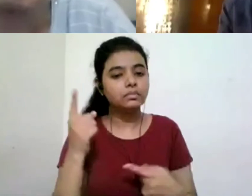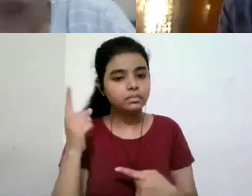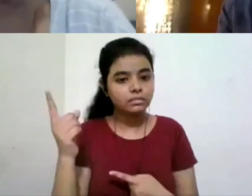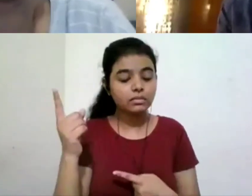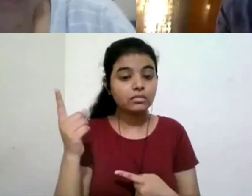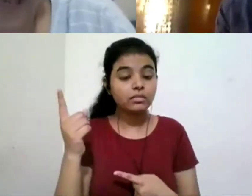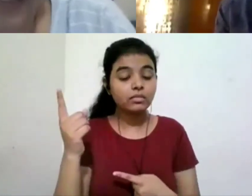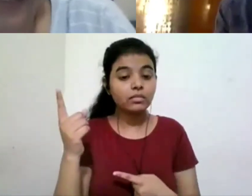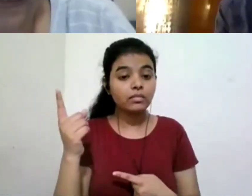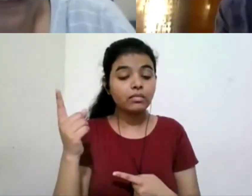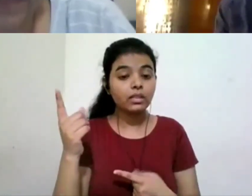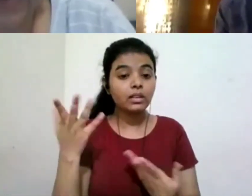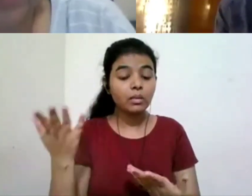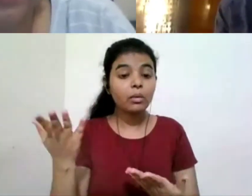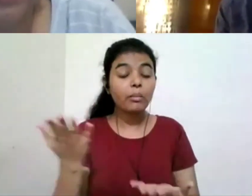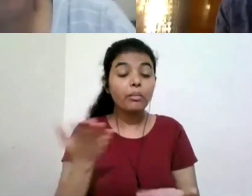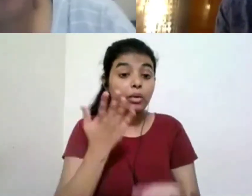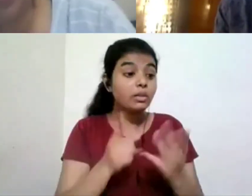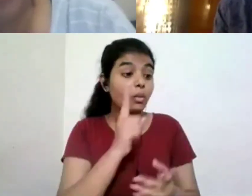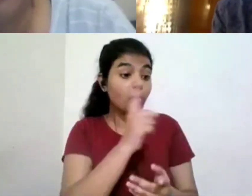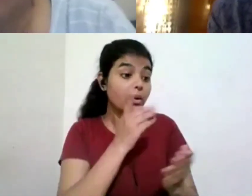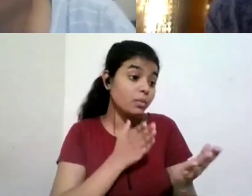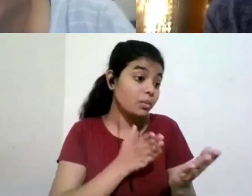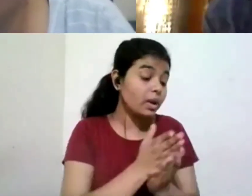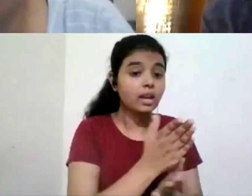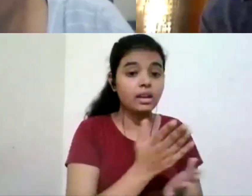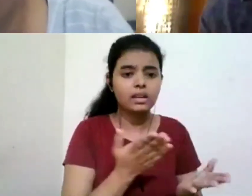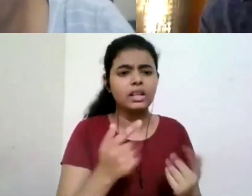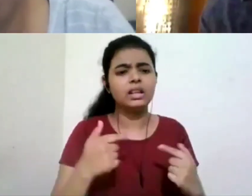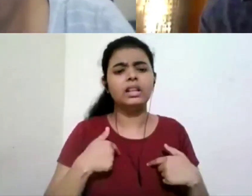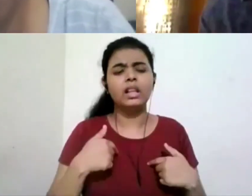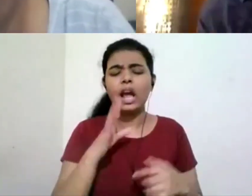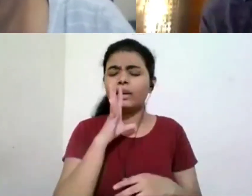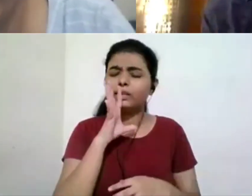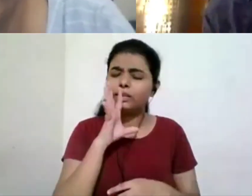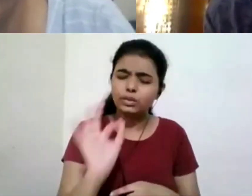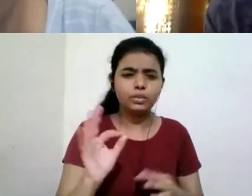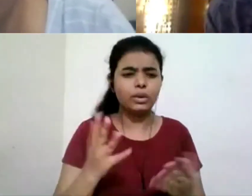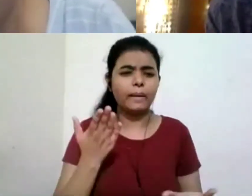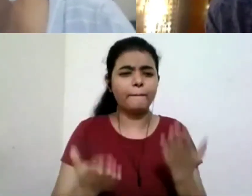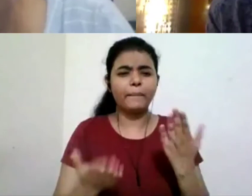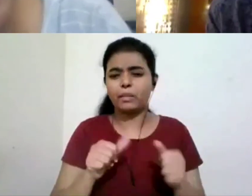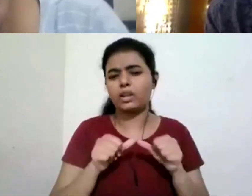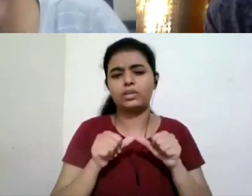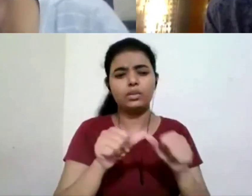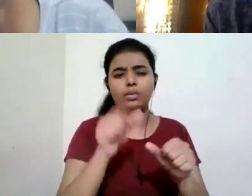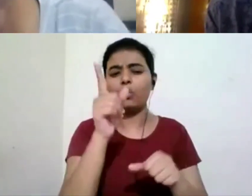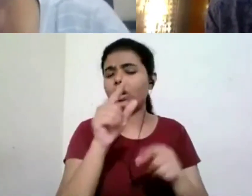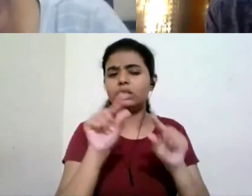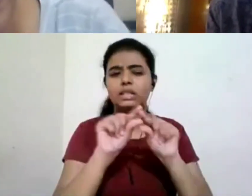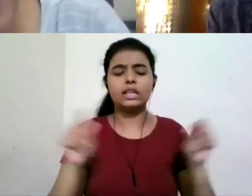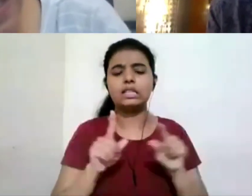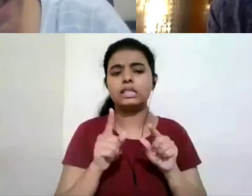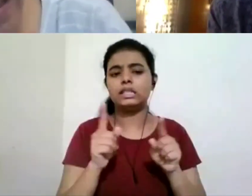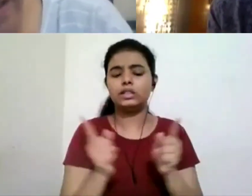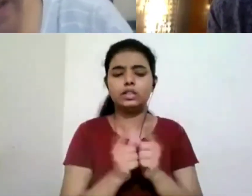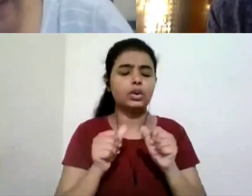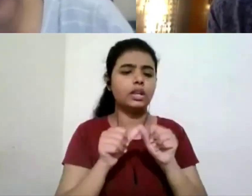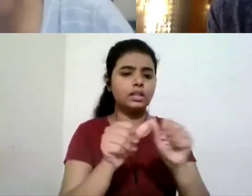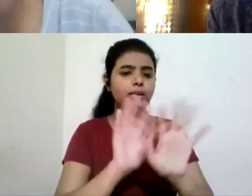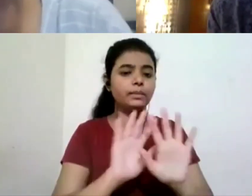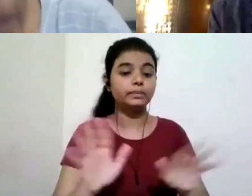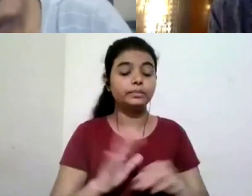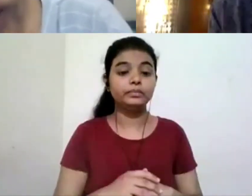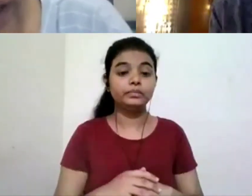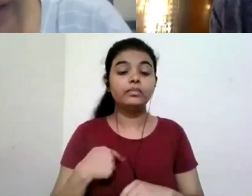Could be one way of handling this, because if you are, I am actually, okay, maybe I'll just answer you in one sentence, Santosh. I would say